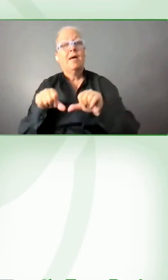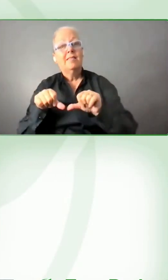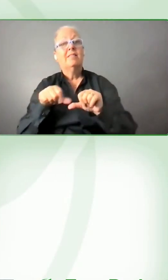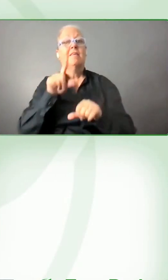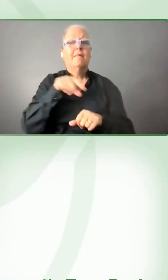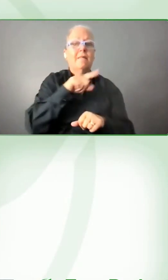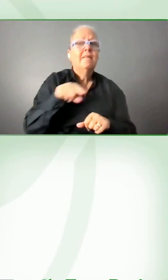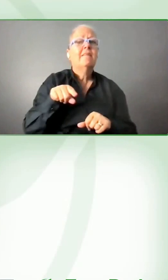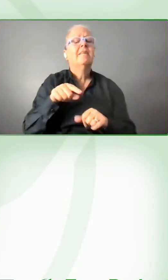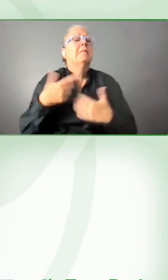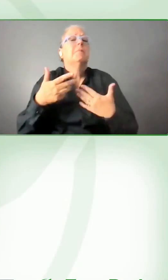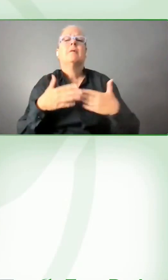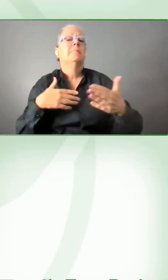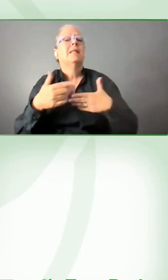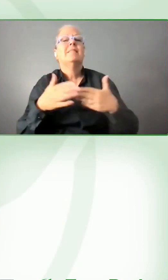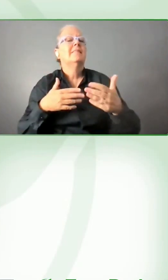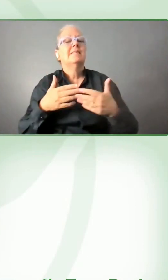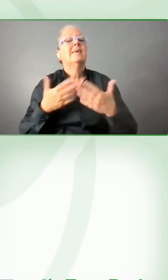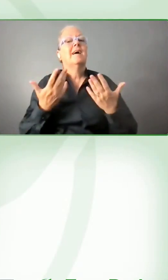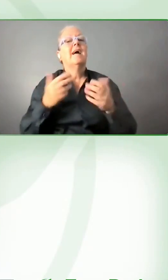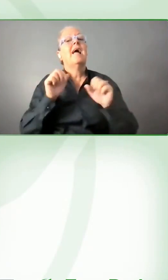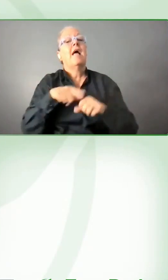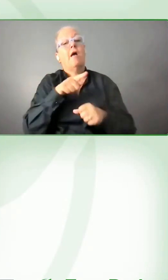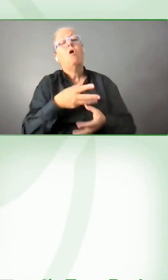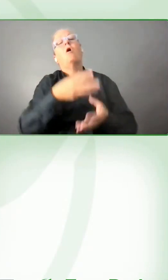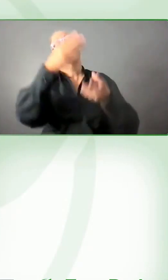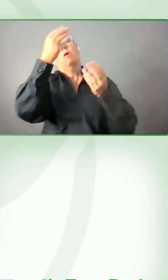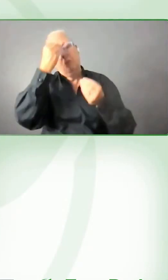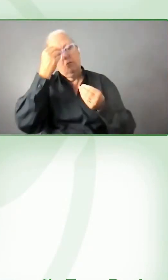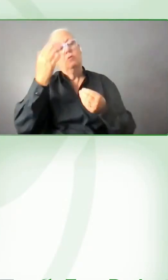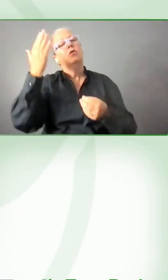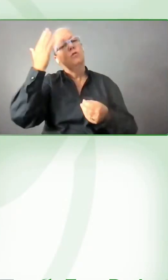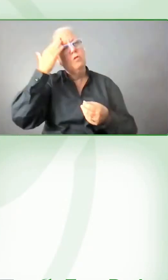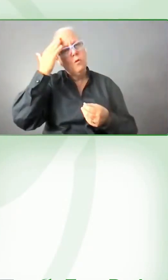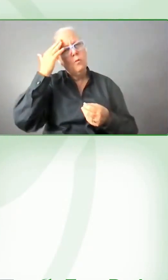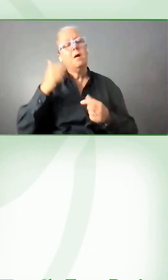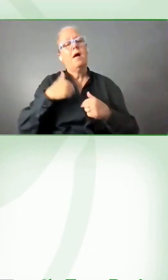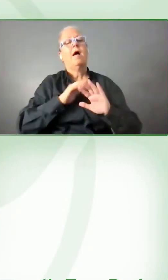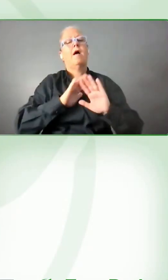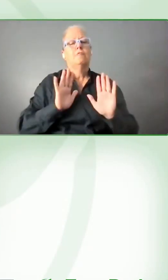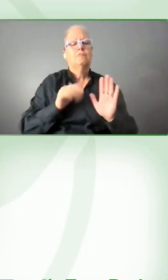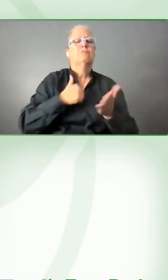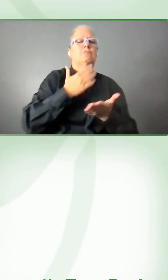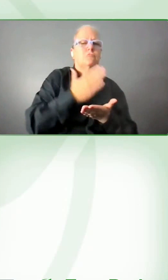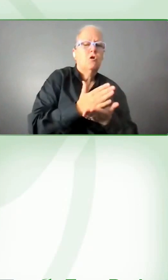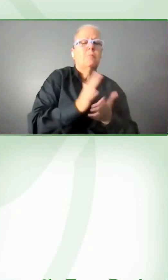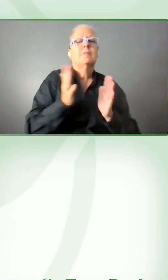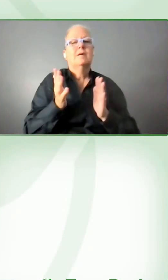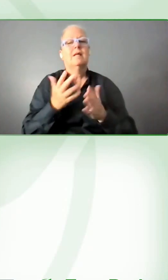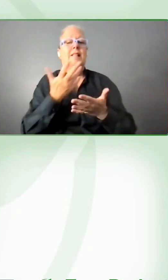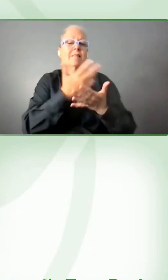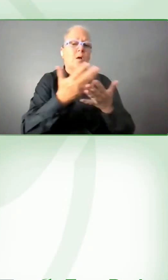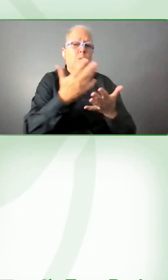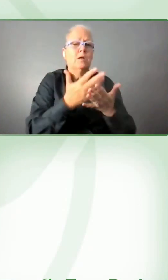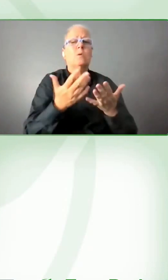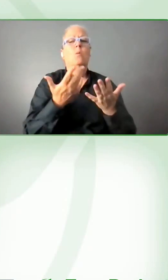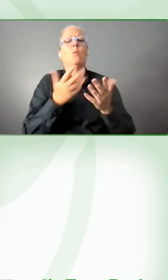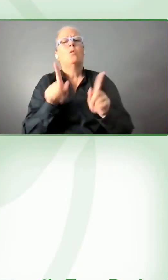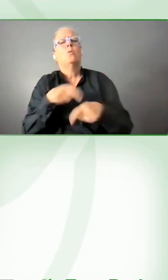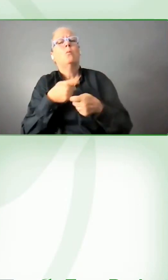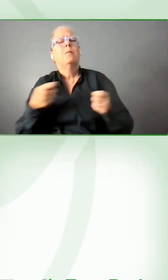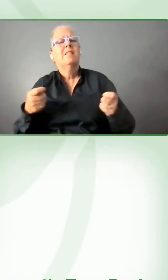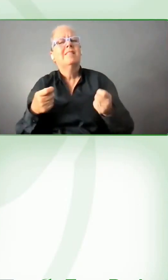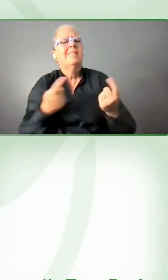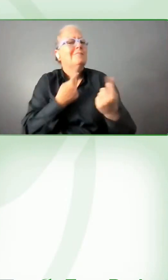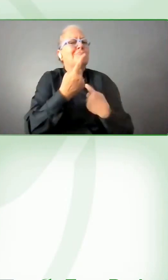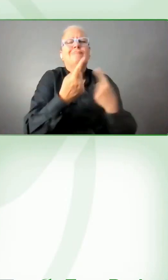some recourse and for it to stop. So it goes both ways, right? Language, normalizing conversations, that's how we have both ends of